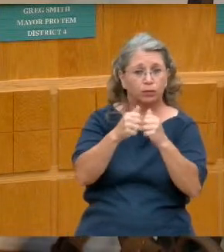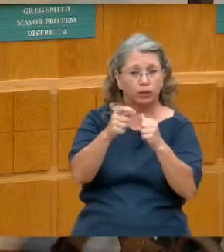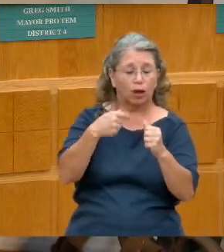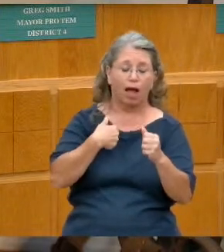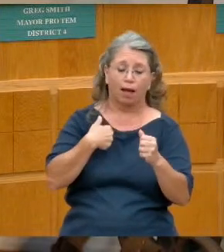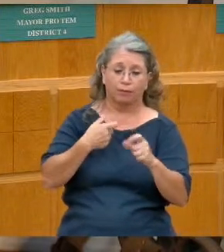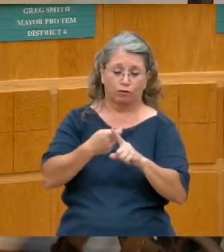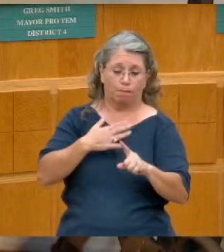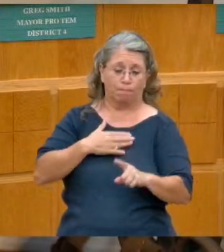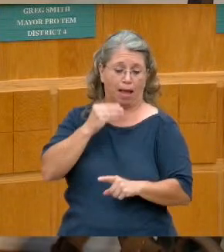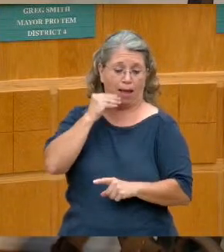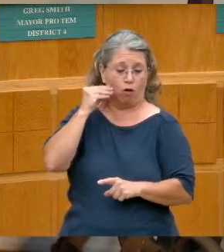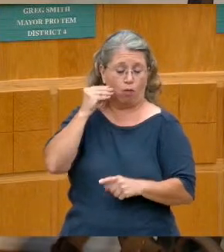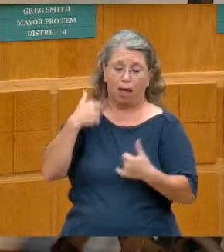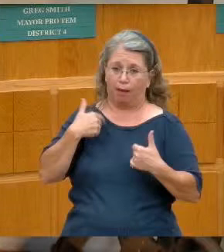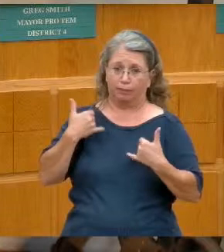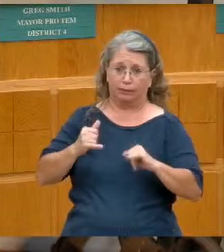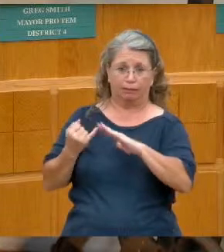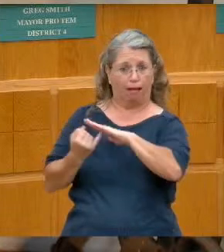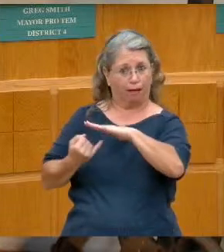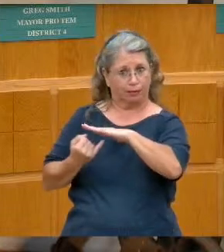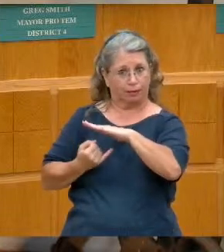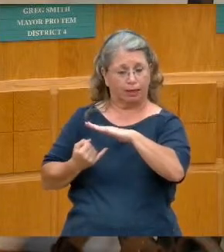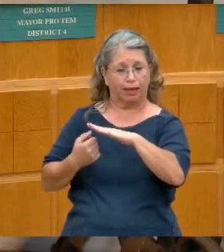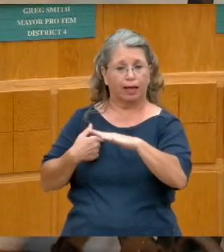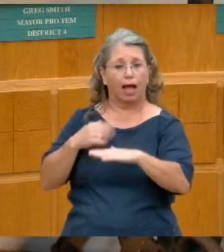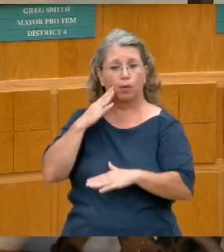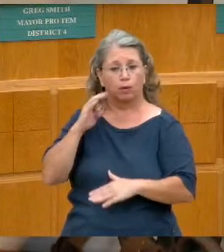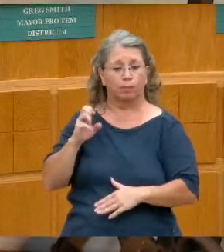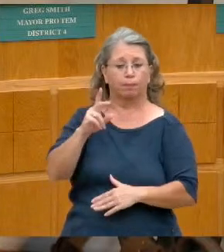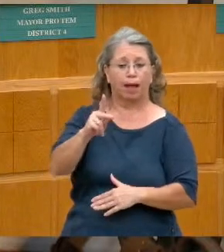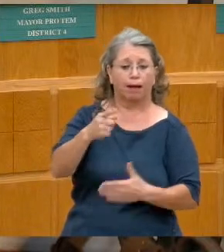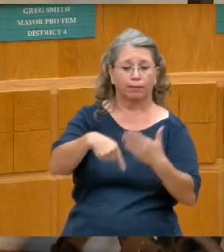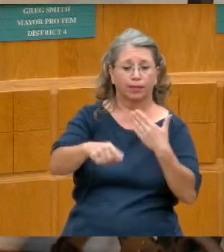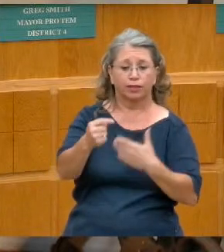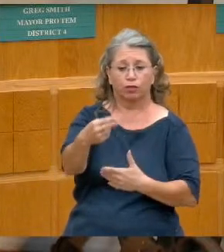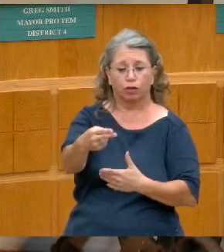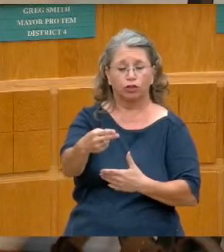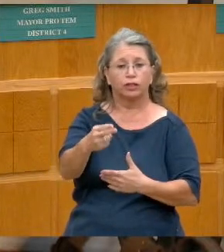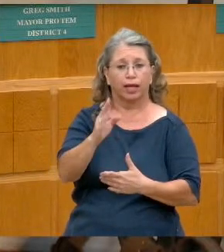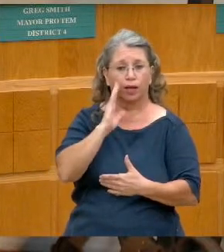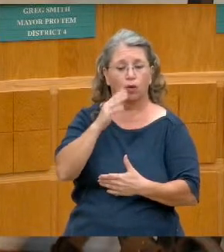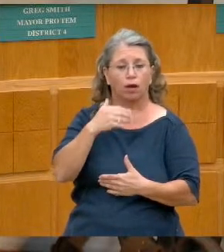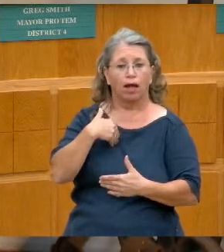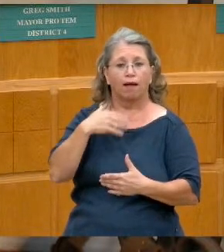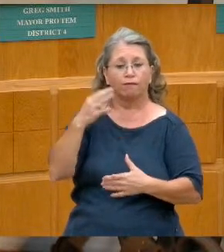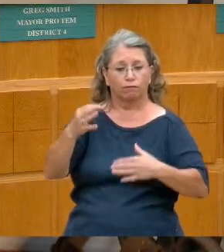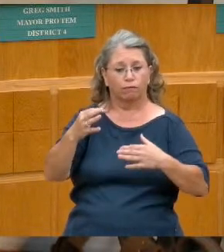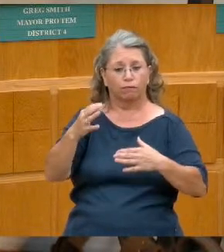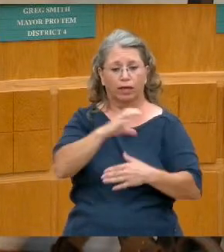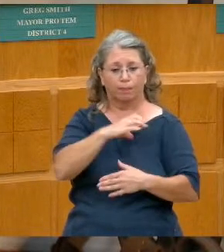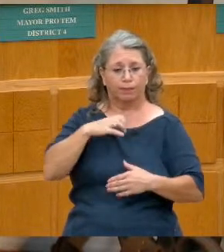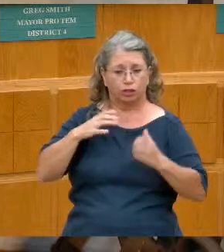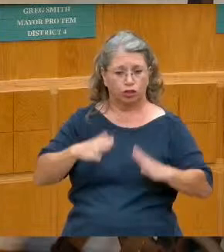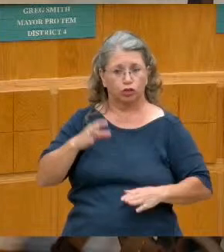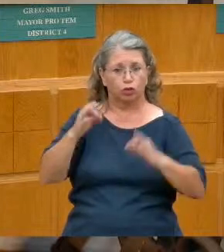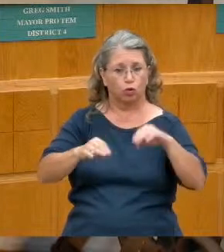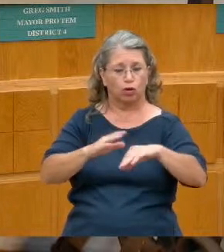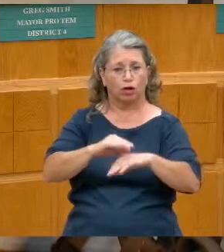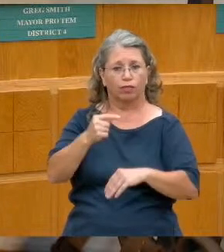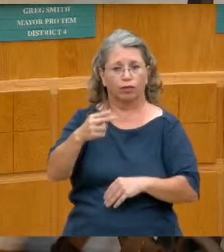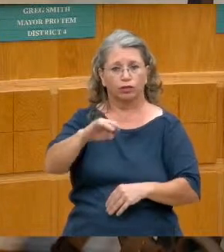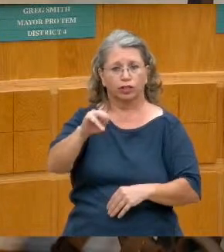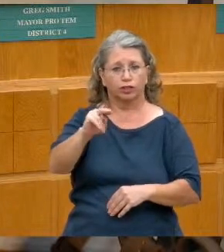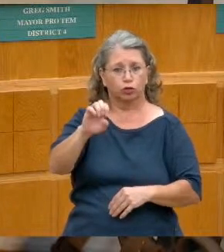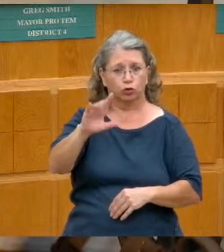quarantine. I will be back next Thursday where we will hold Commissioners Court on Thursday, June 25th at 9